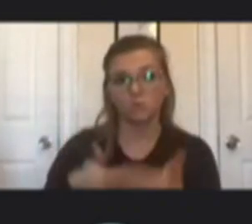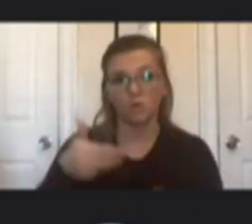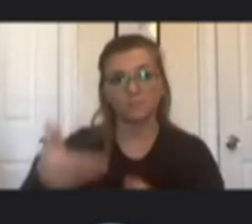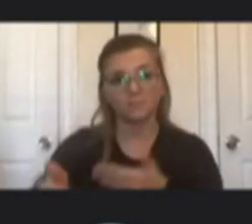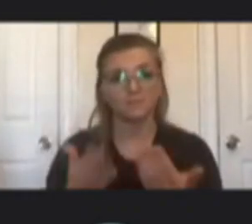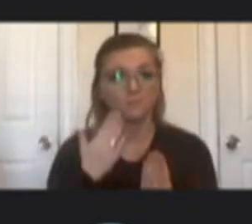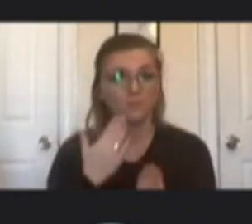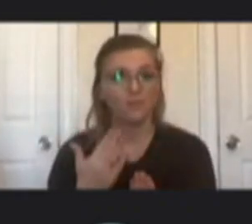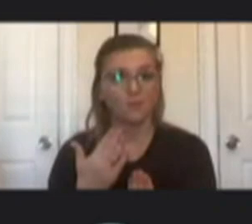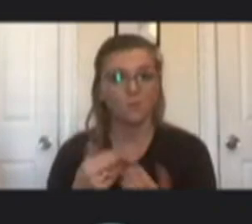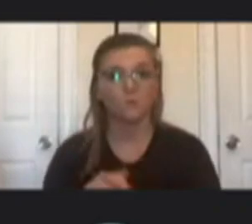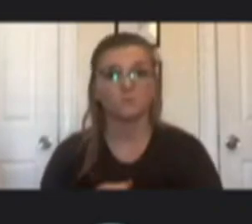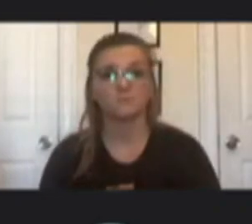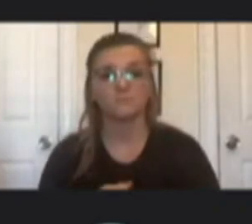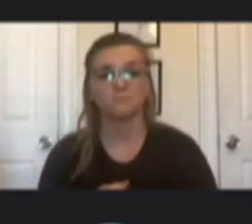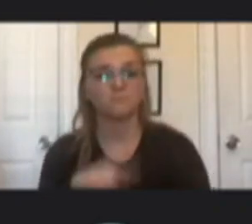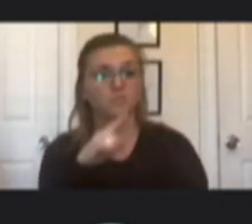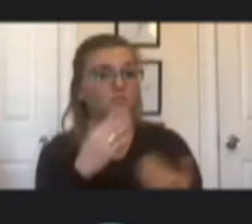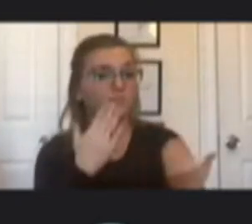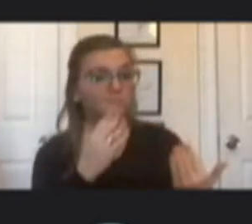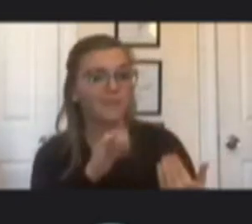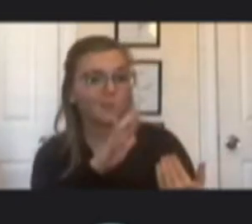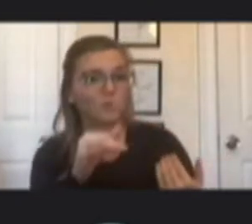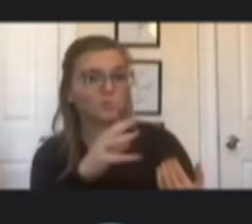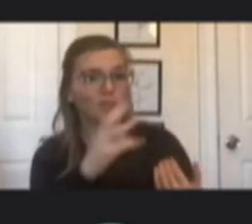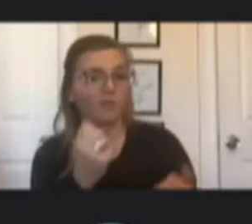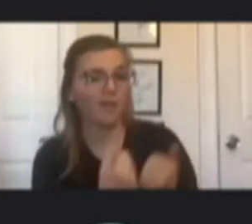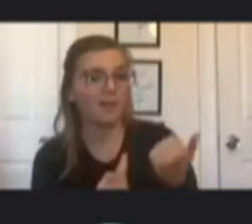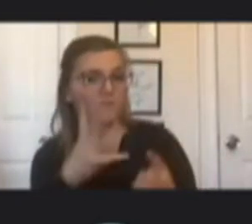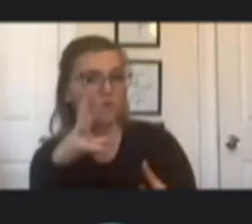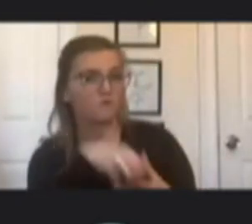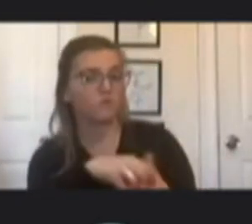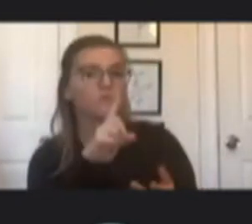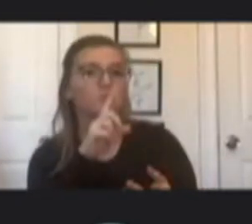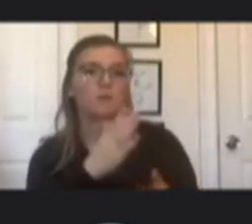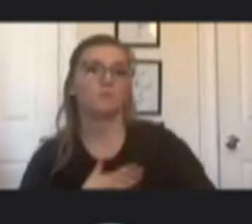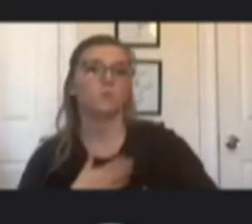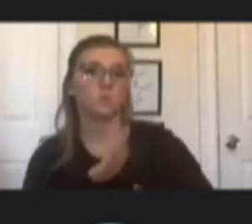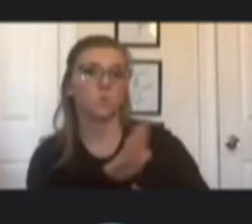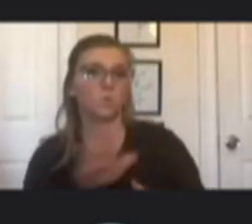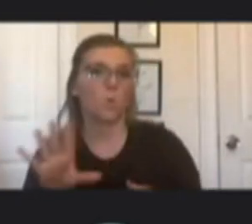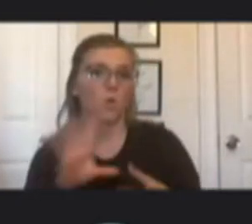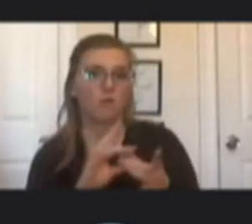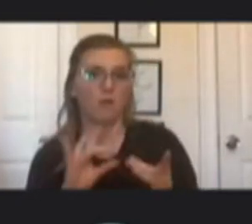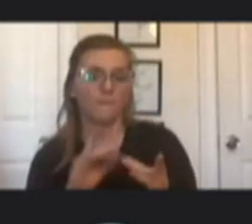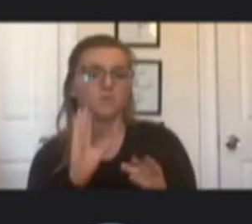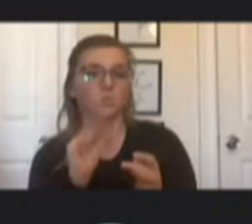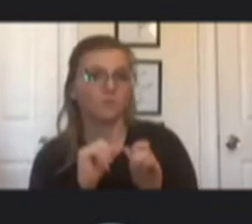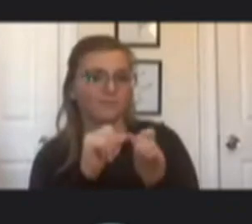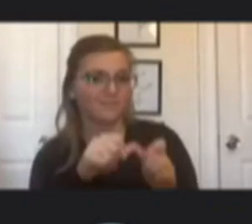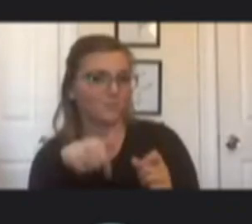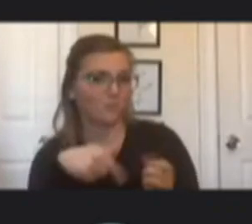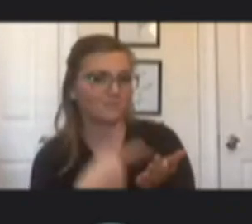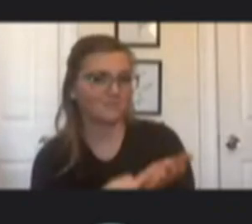Sounds good. Thank you so much, Jerry. Thank you to everyone involved. We appreciate your comments and we will continue the